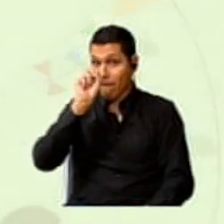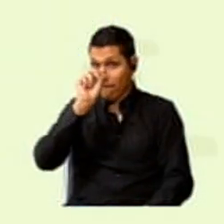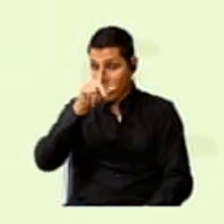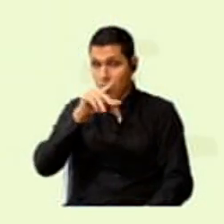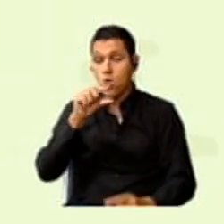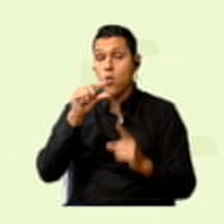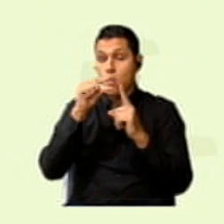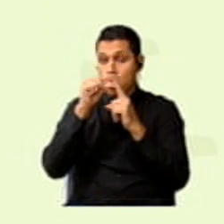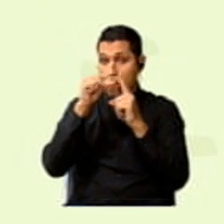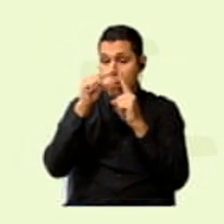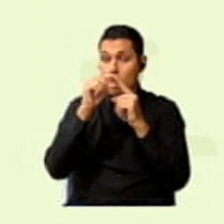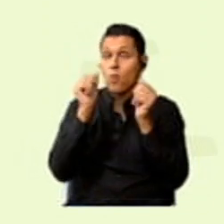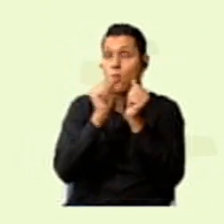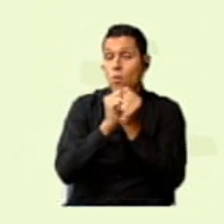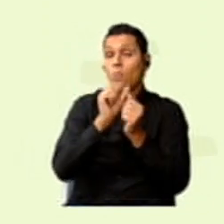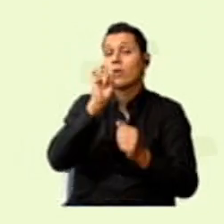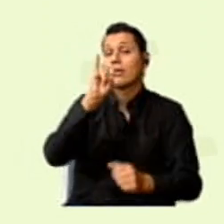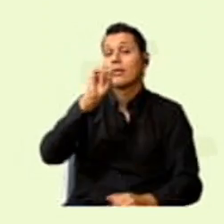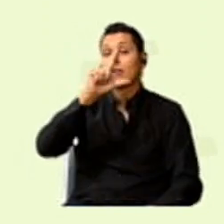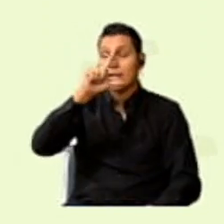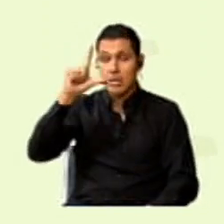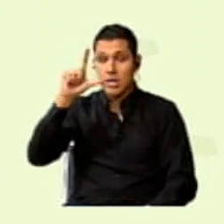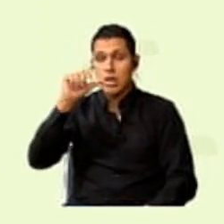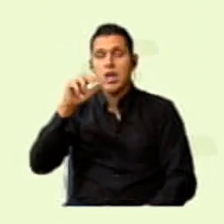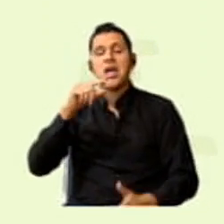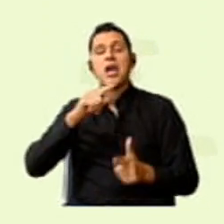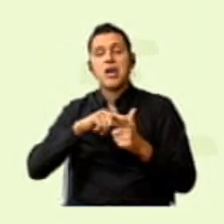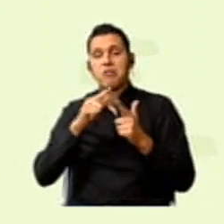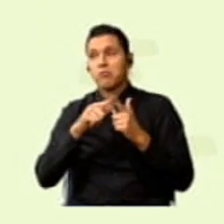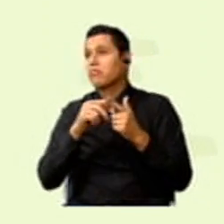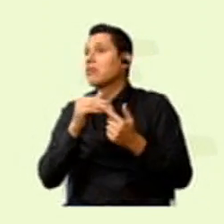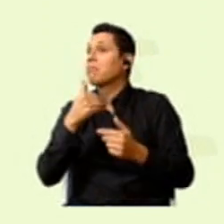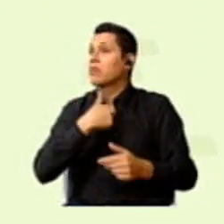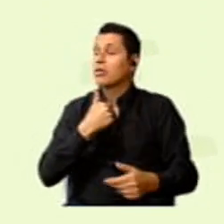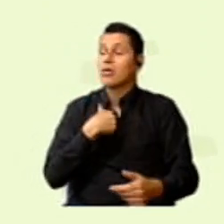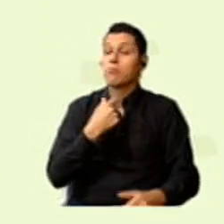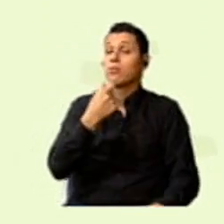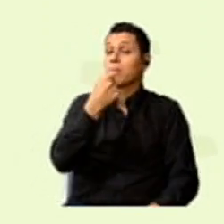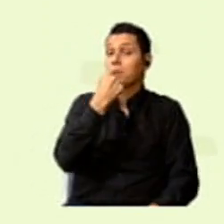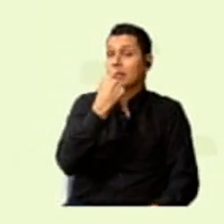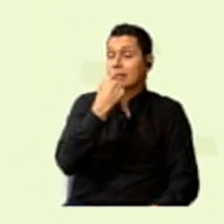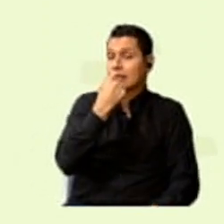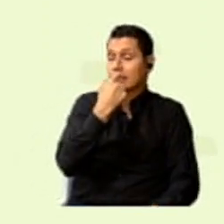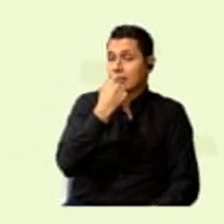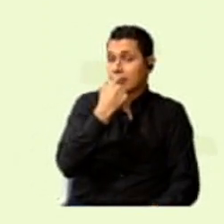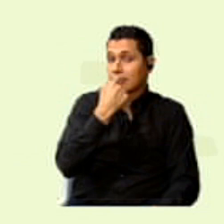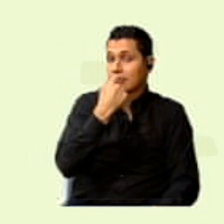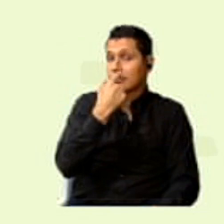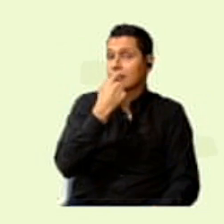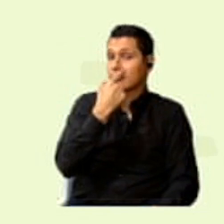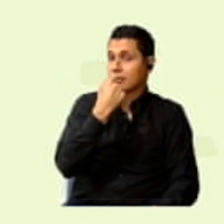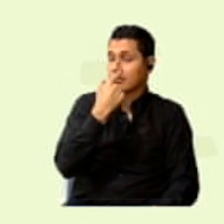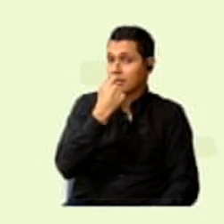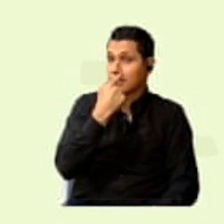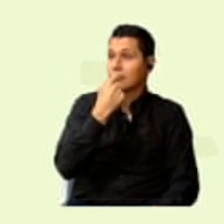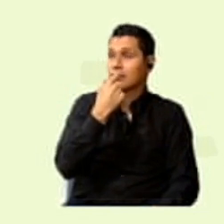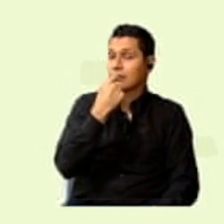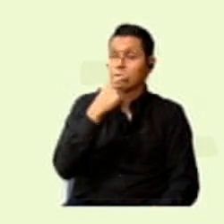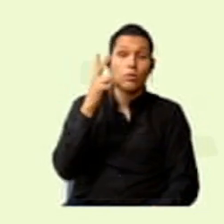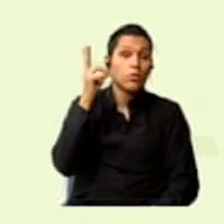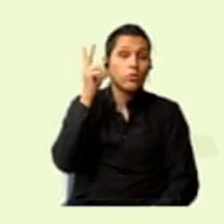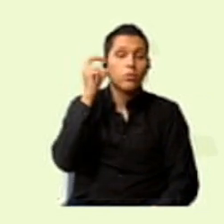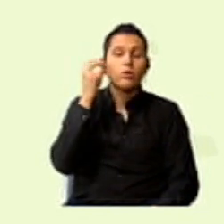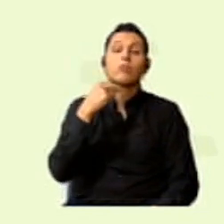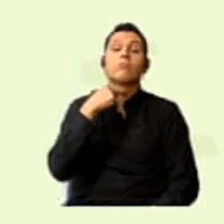Okay, ill. So we have ill, and if we put the sound p, p, p,